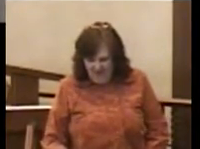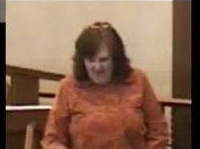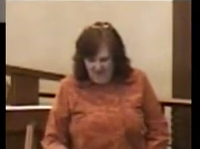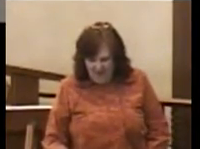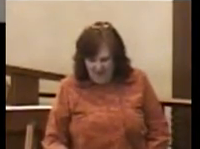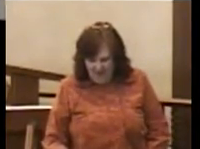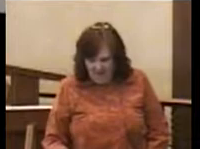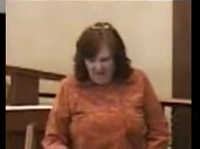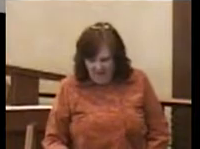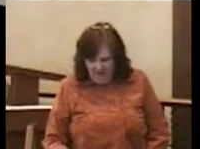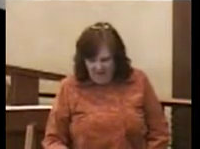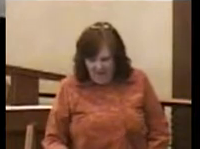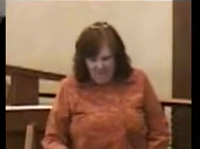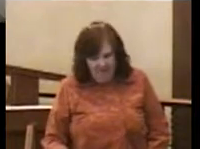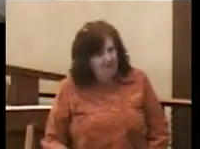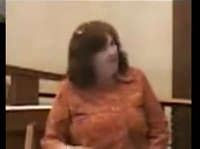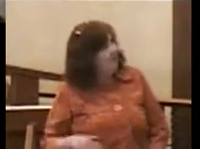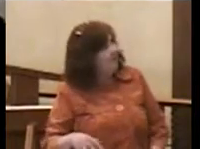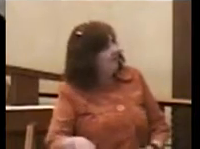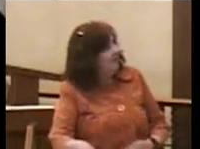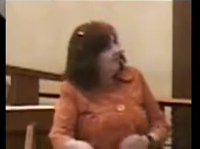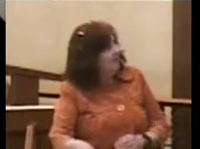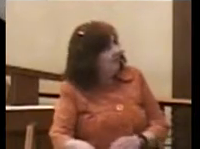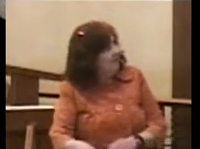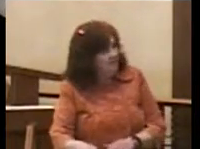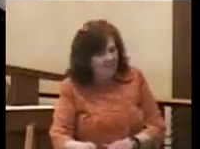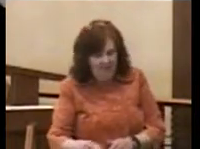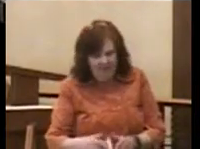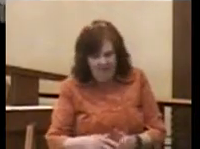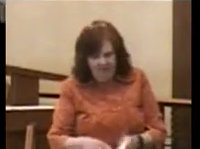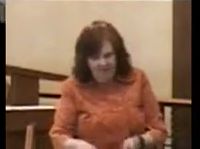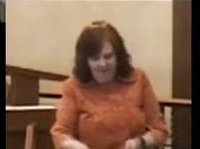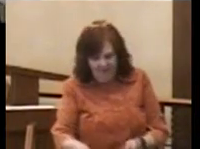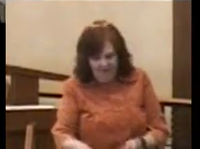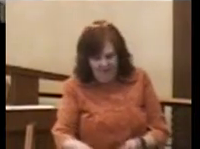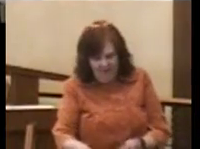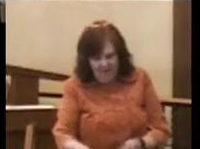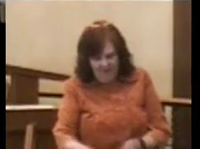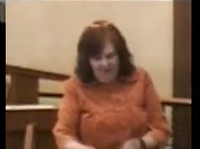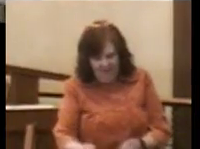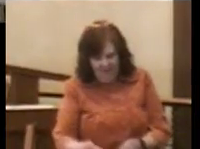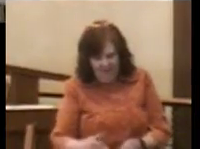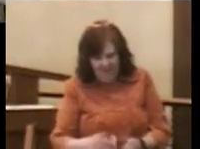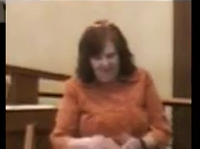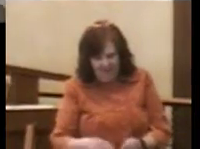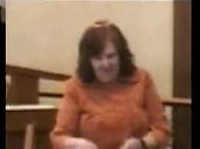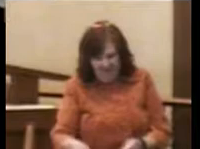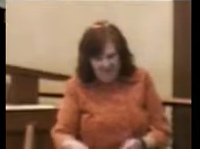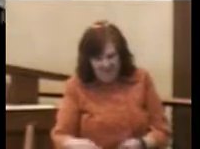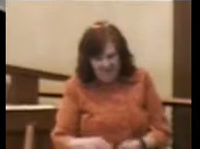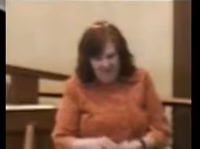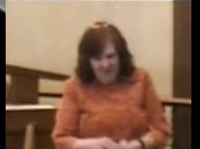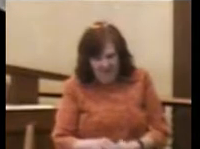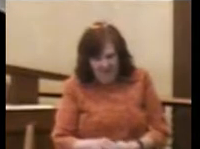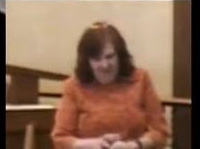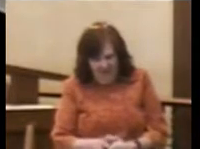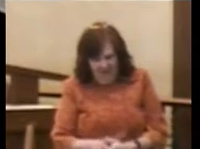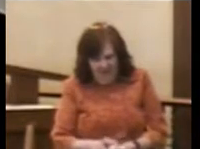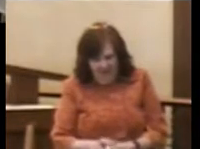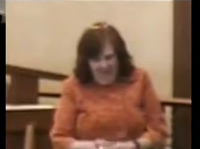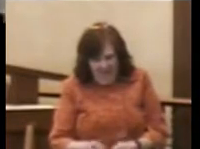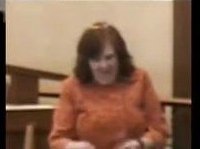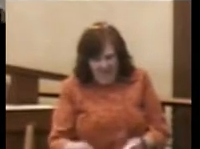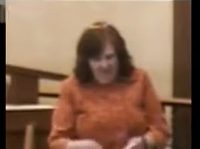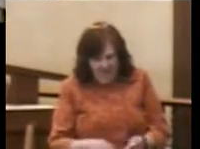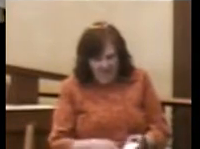Prego. Ragu! These are great examples of pasta and sauce that you can bring throughout March Minnesota